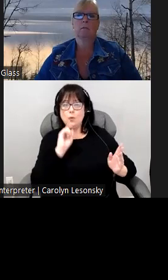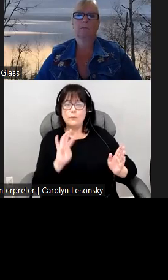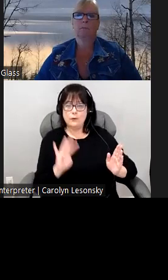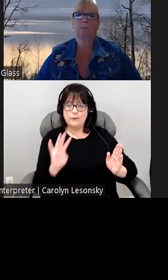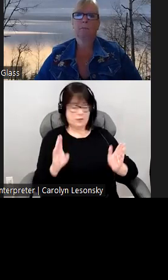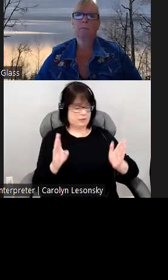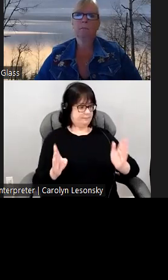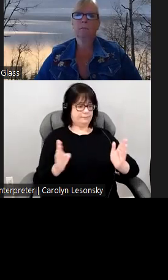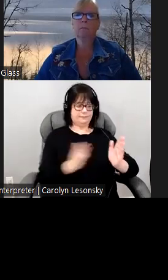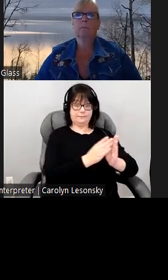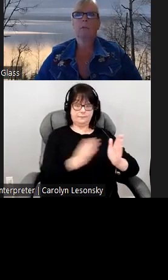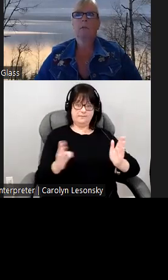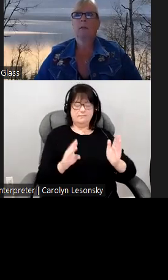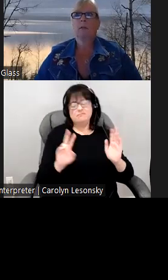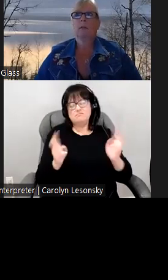there.